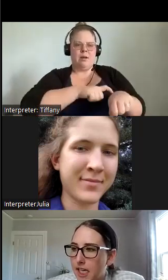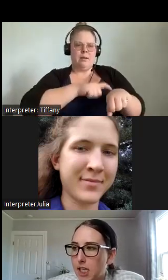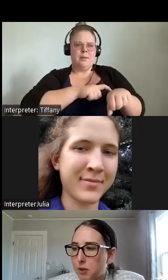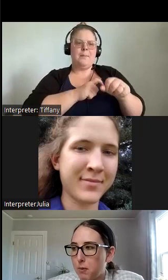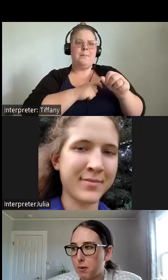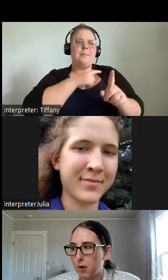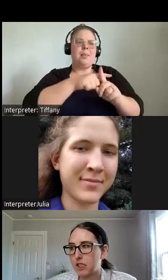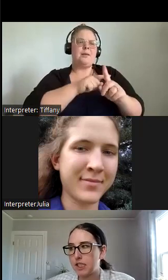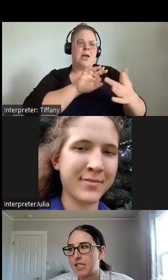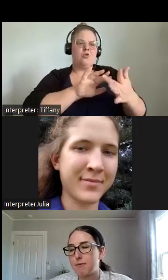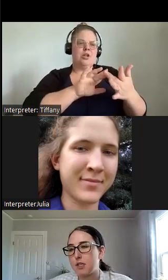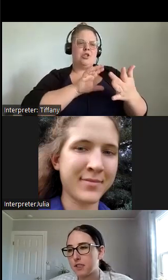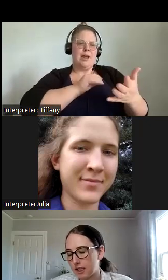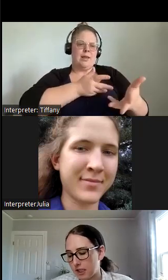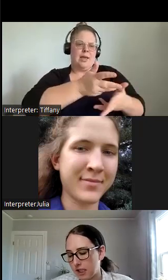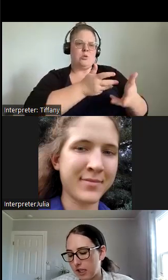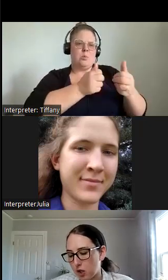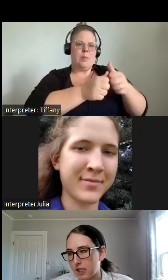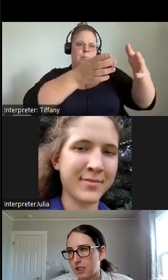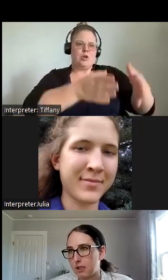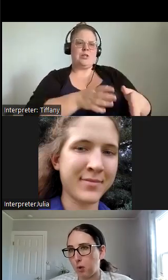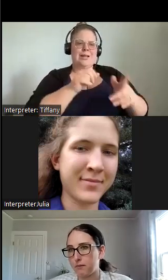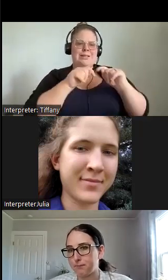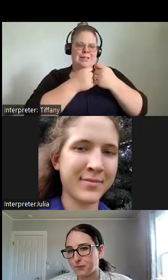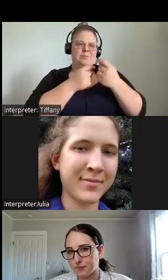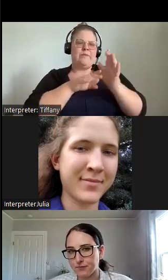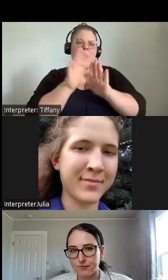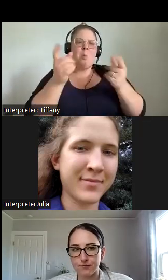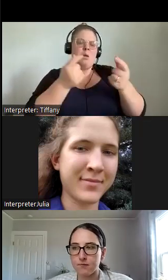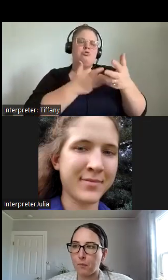outreach and engagement with the person and team to build necessary trust and support.